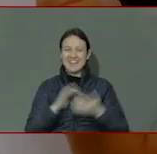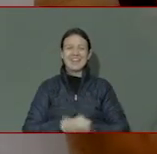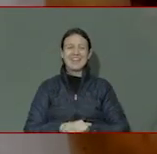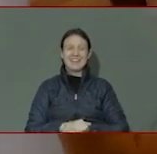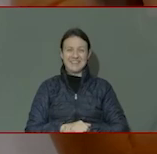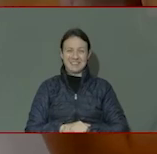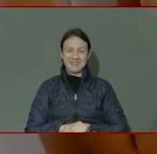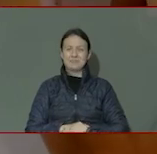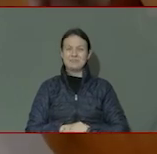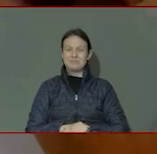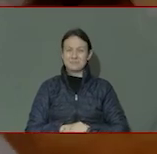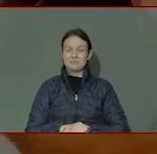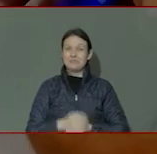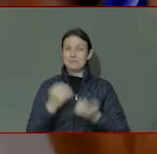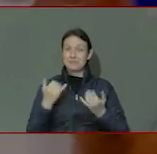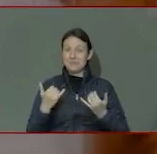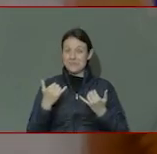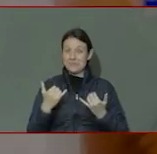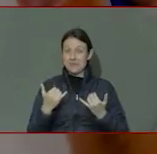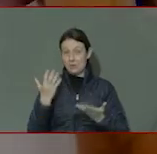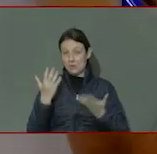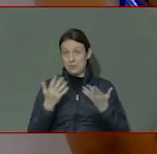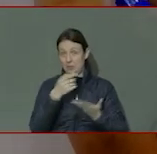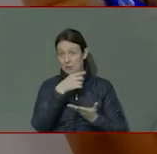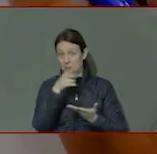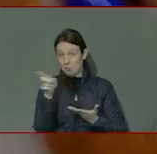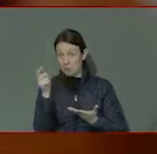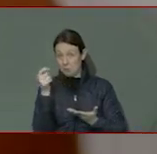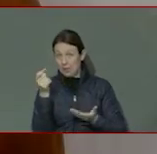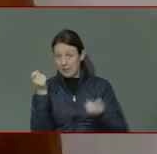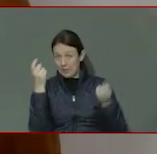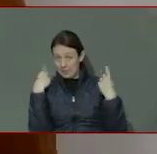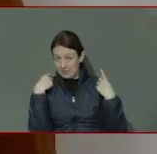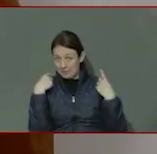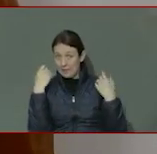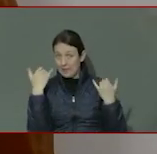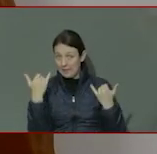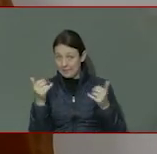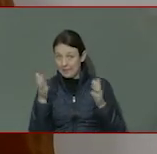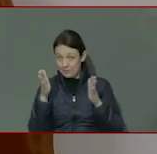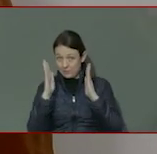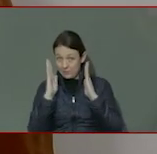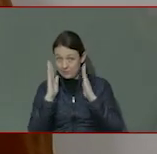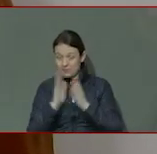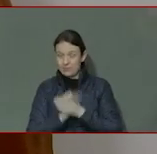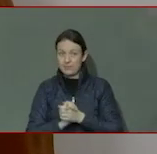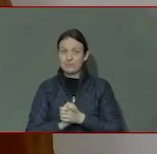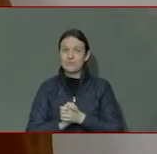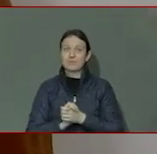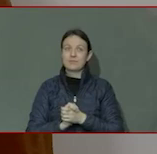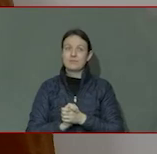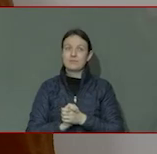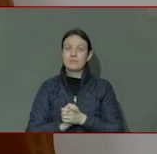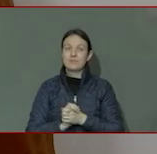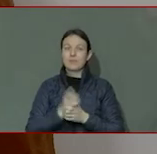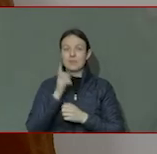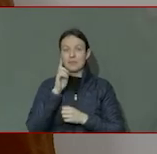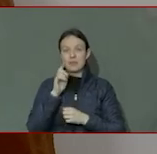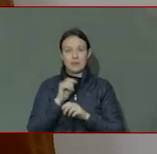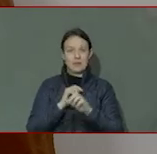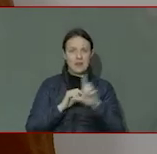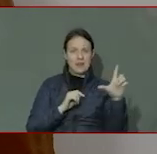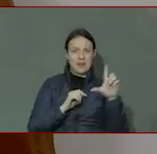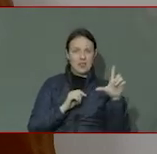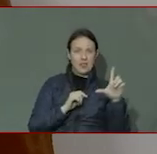Now let's all follow along in case you did not spot it. Look, the blood, sorry, what do we have there coming from the left-hand